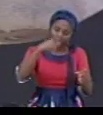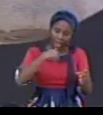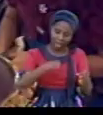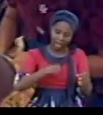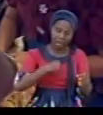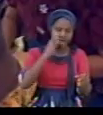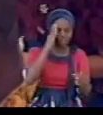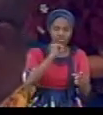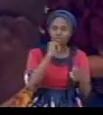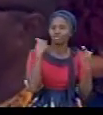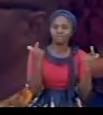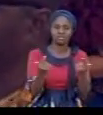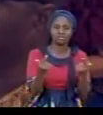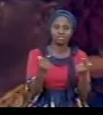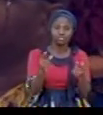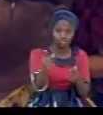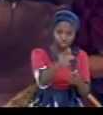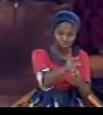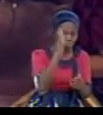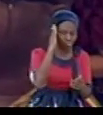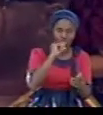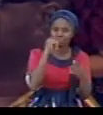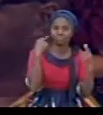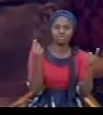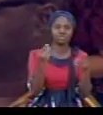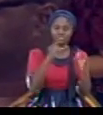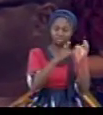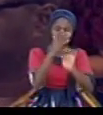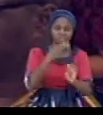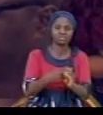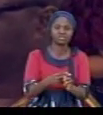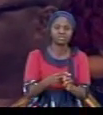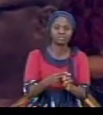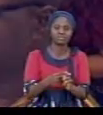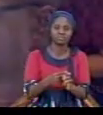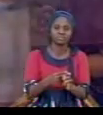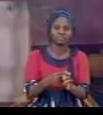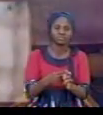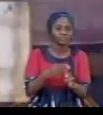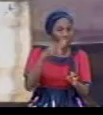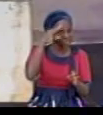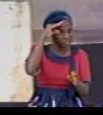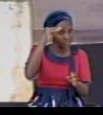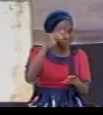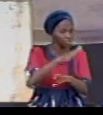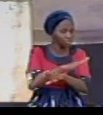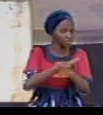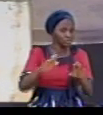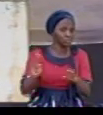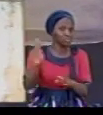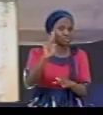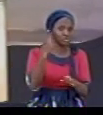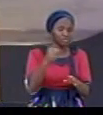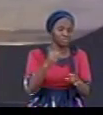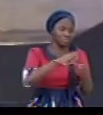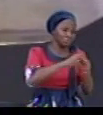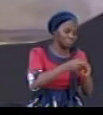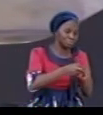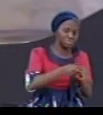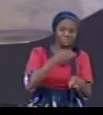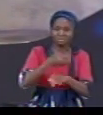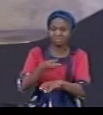not see. He didn't use the adversity and the problem. I'm sold